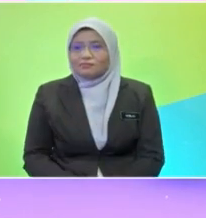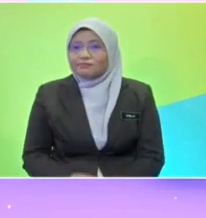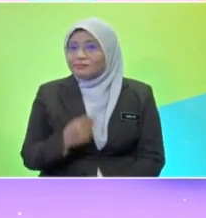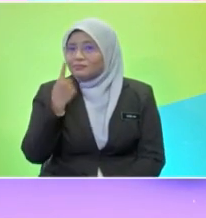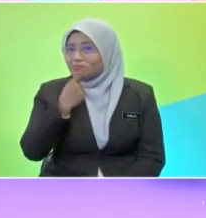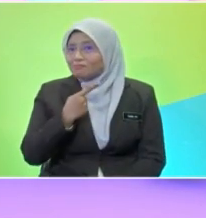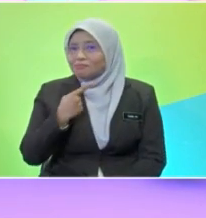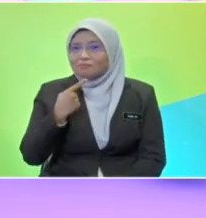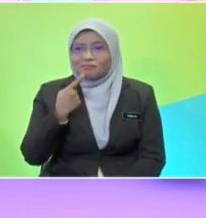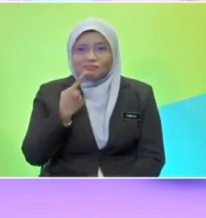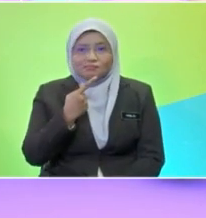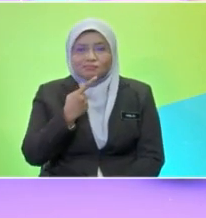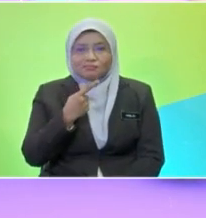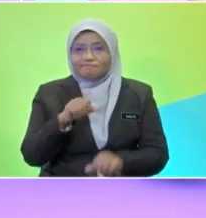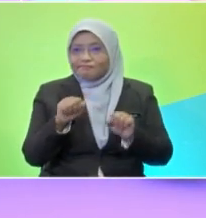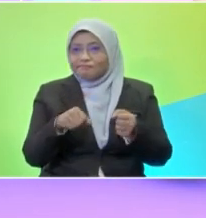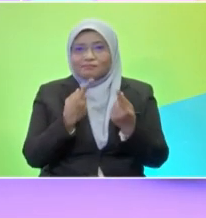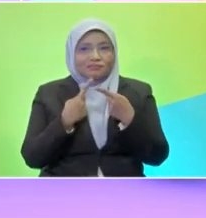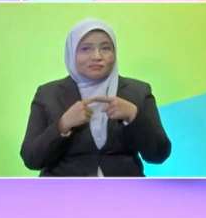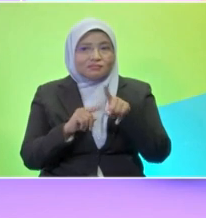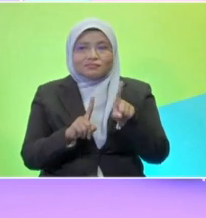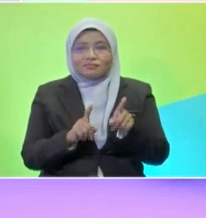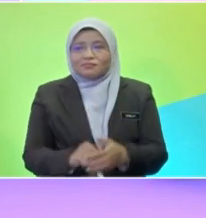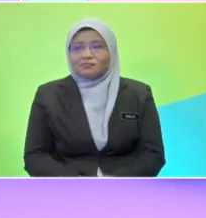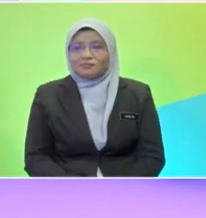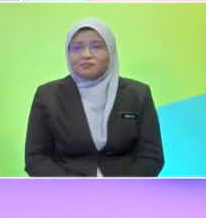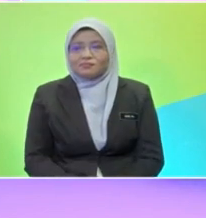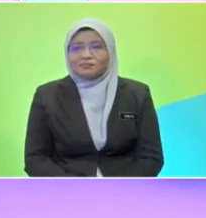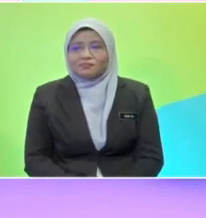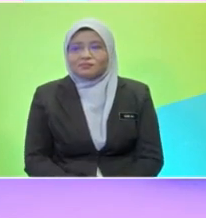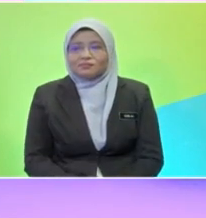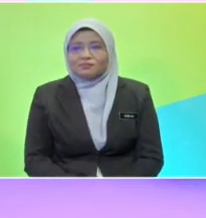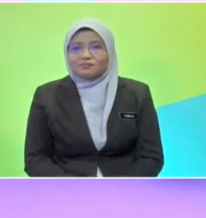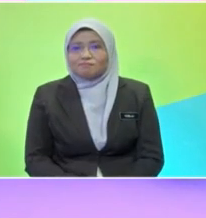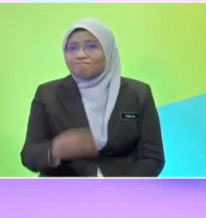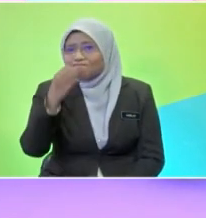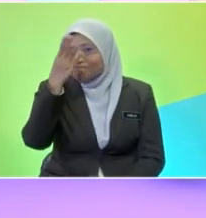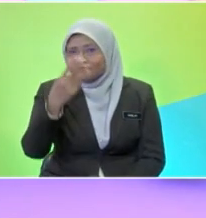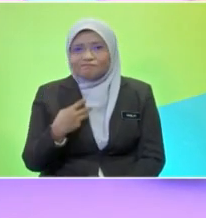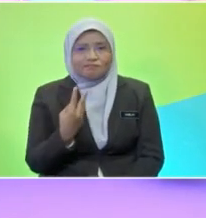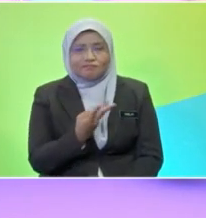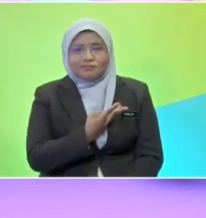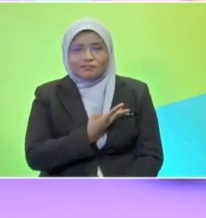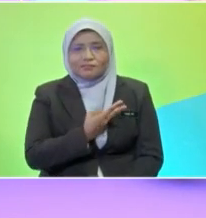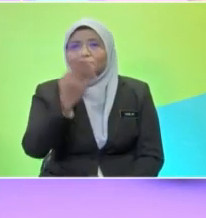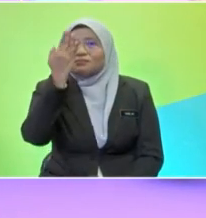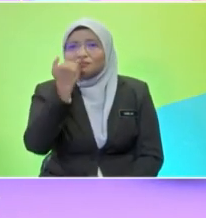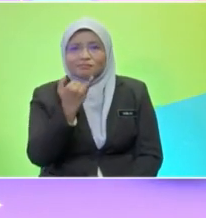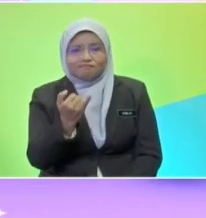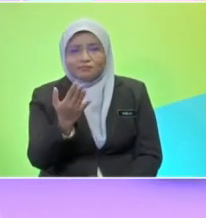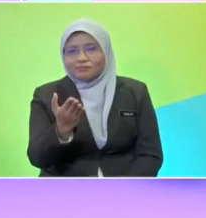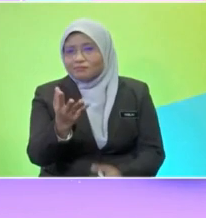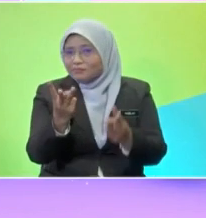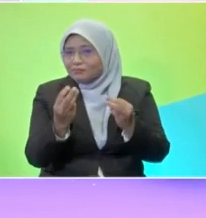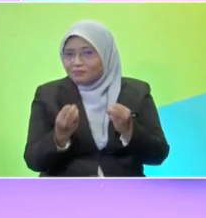Takif, the new handsome singer. Takif. Okay, Takif, tell us, why do you want to be a singer?